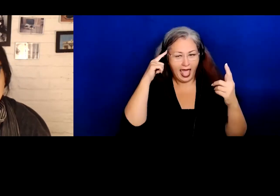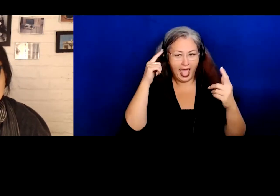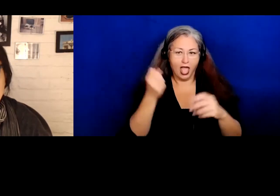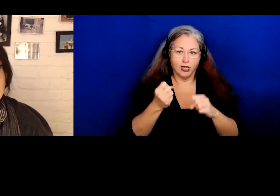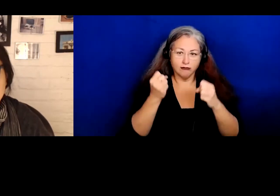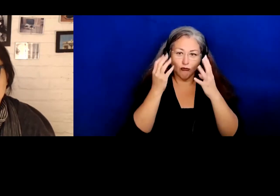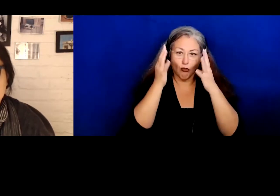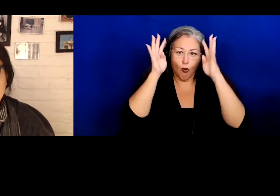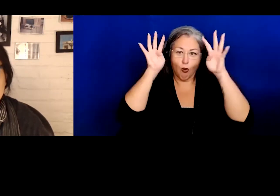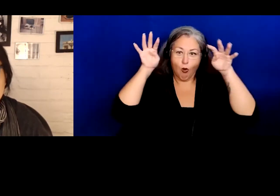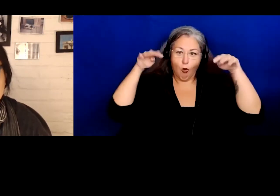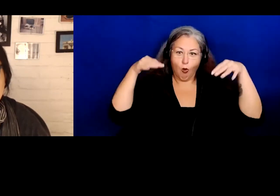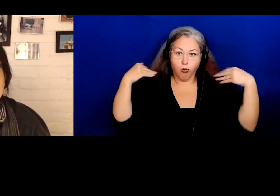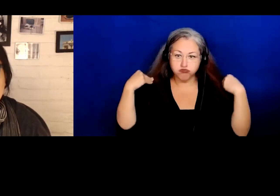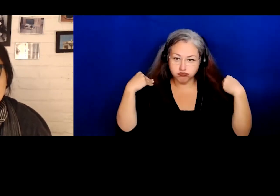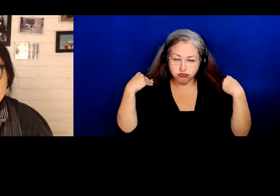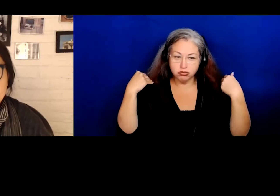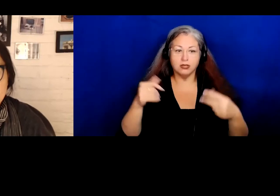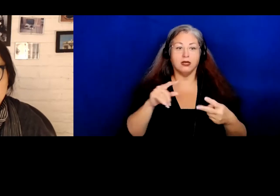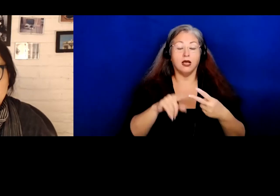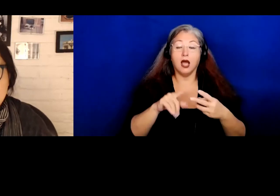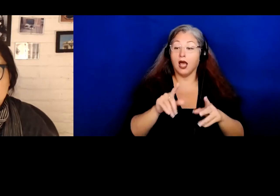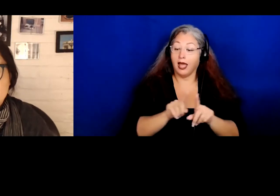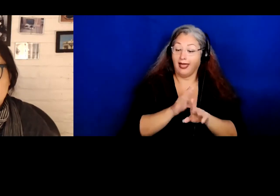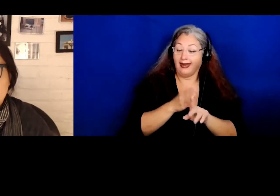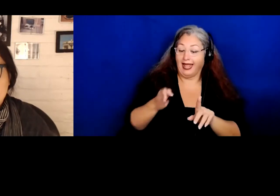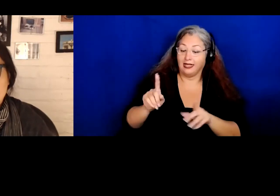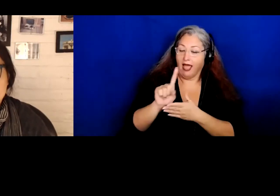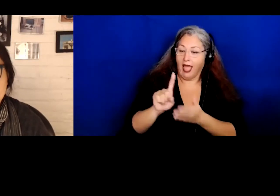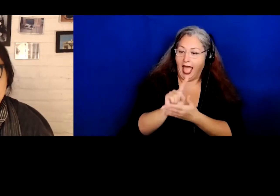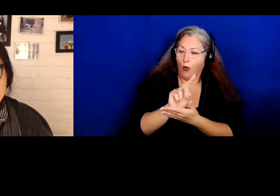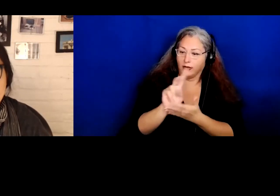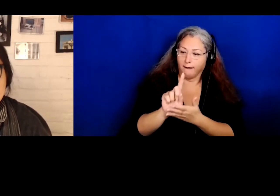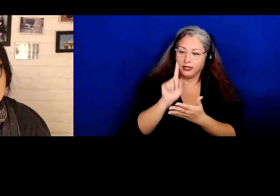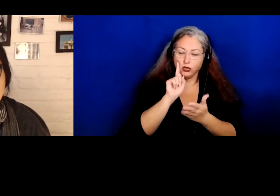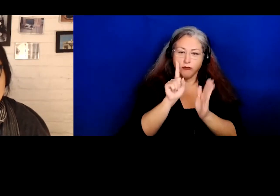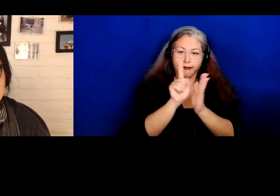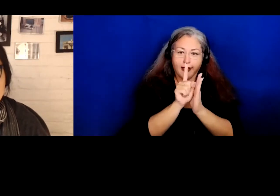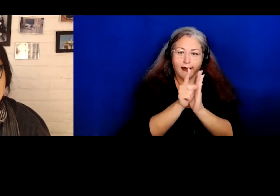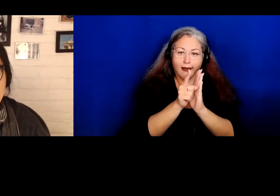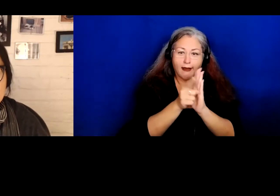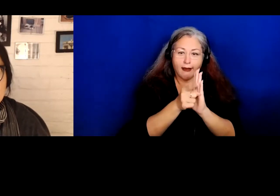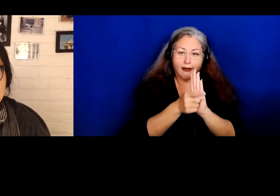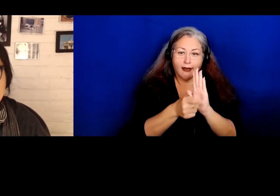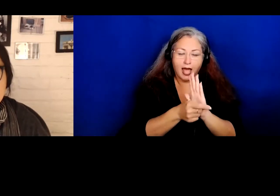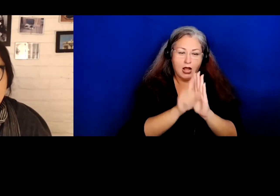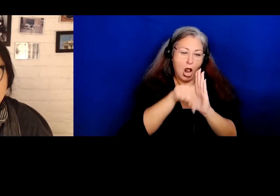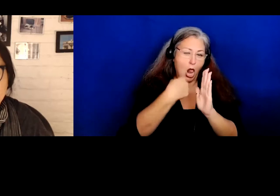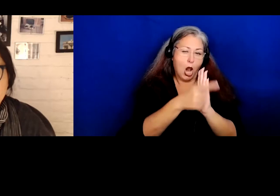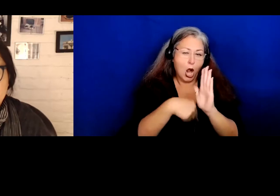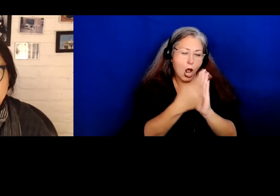and grows past his shoulders. Next to him, the hour and the minute hands of the punch clock spin wildly around